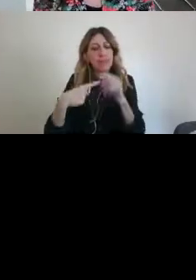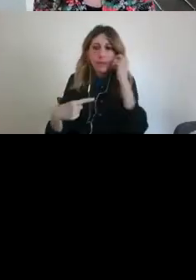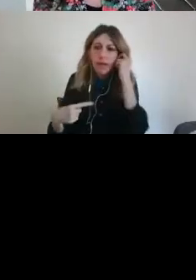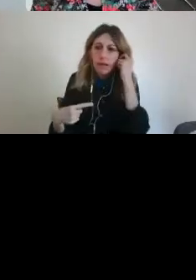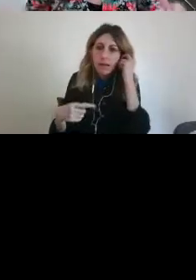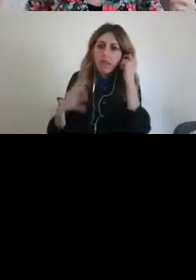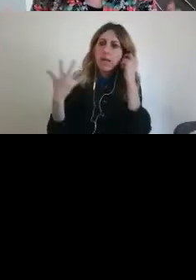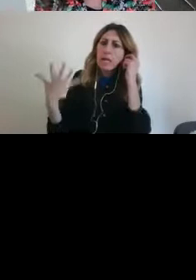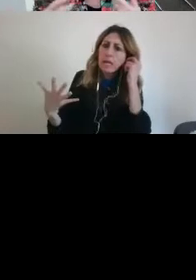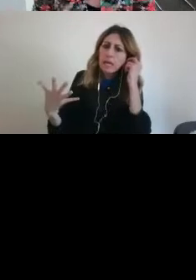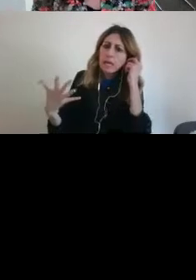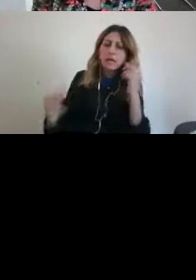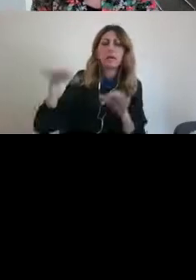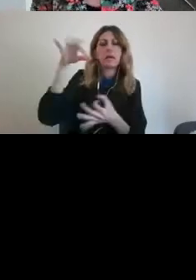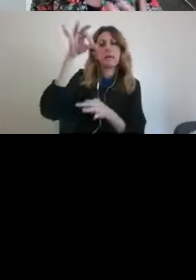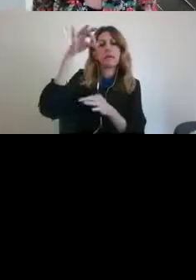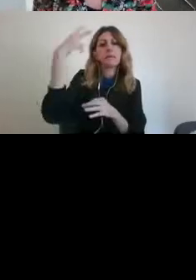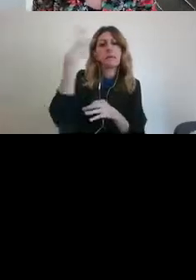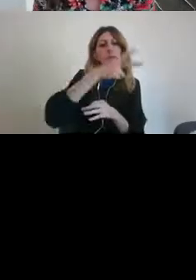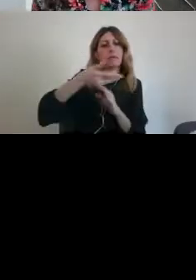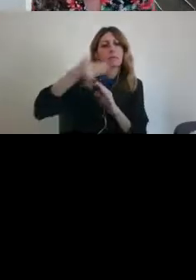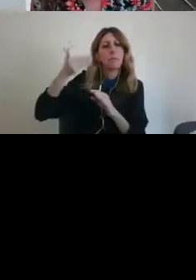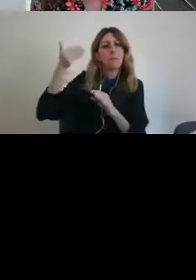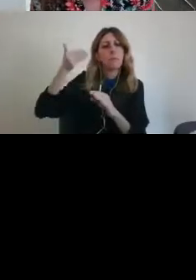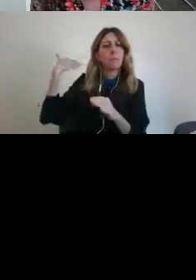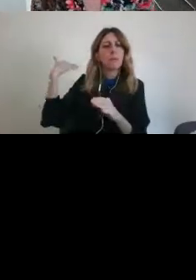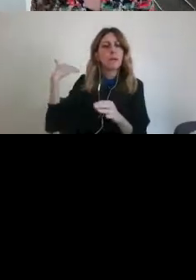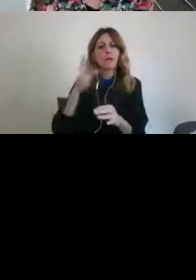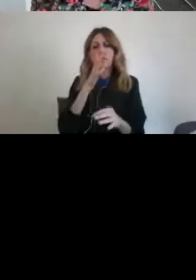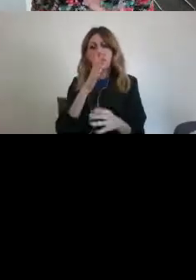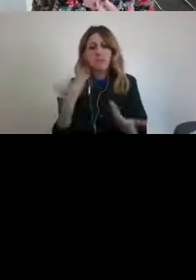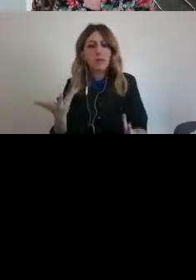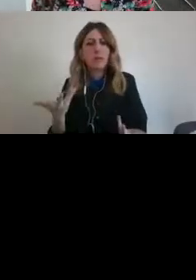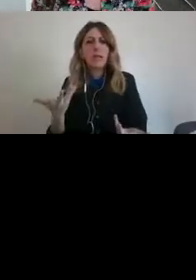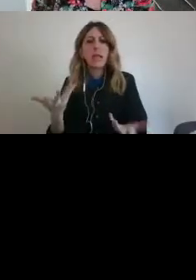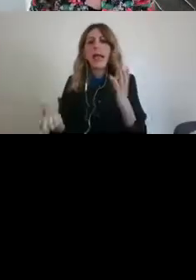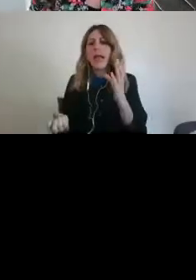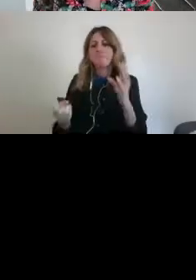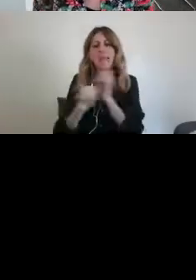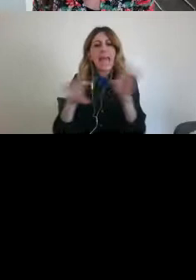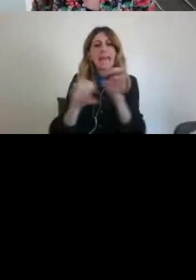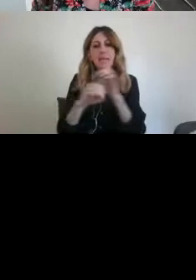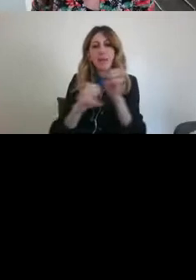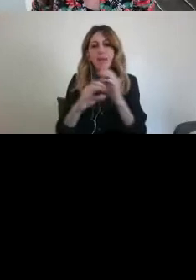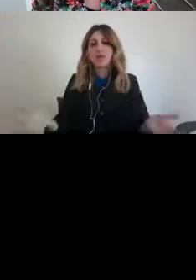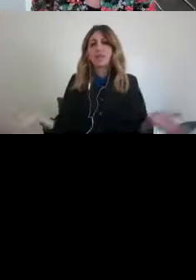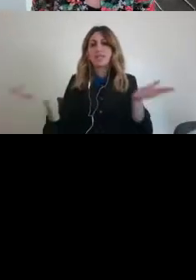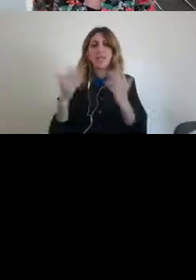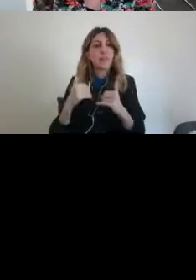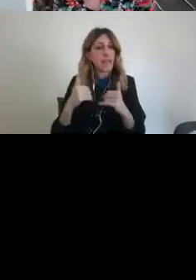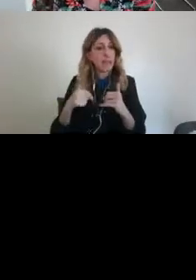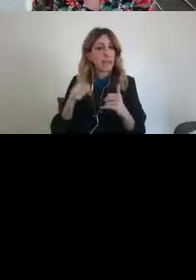a while, and sites get older. And of course, they're updated and they receive a nice shiny look every now and